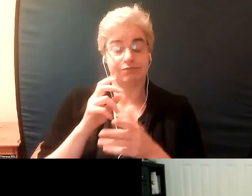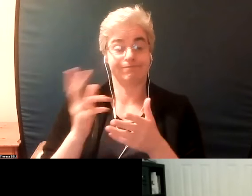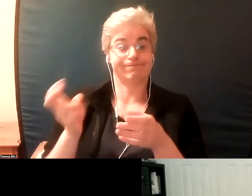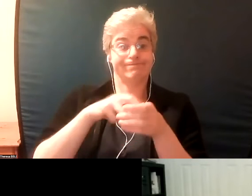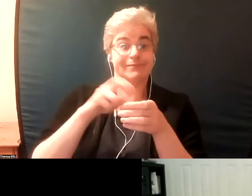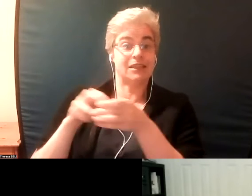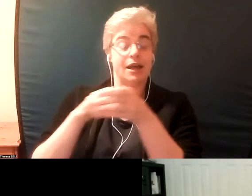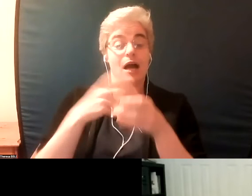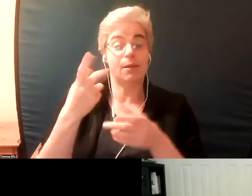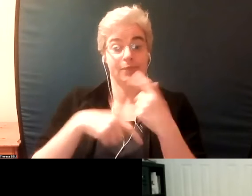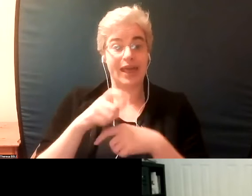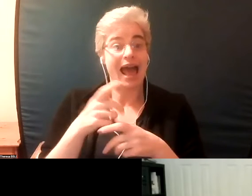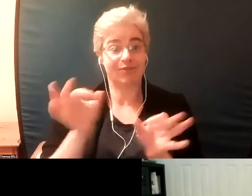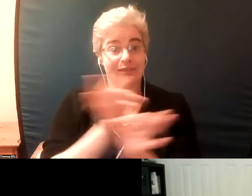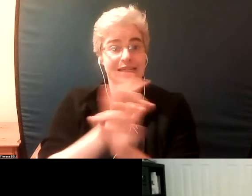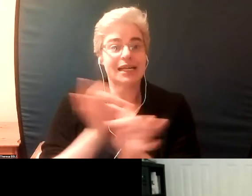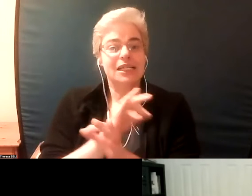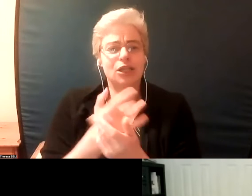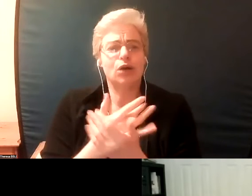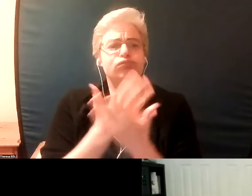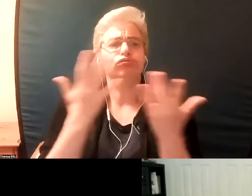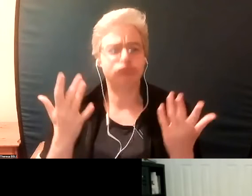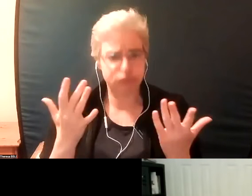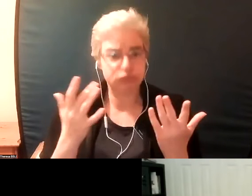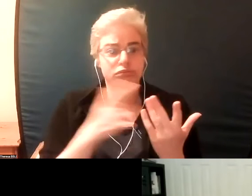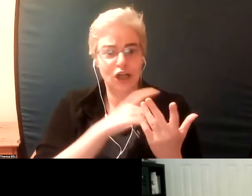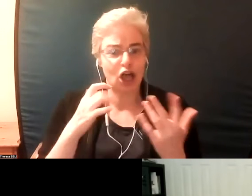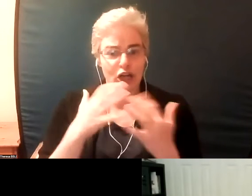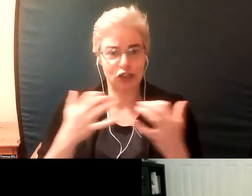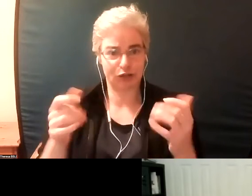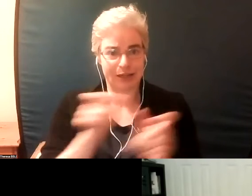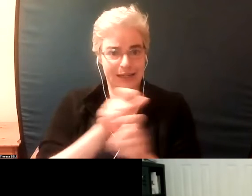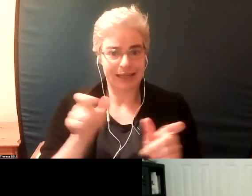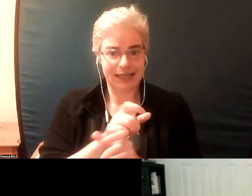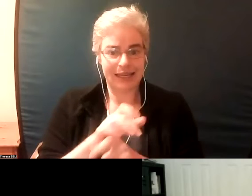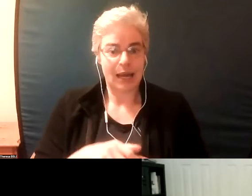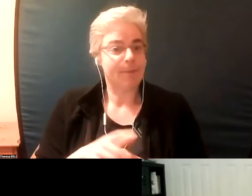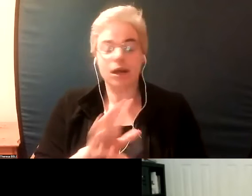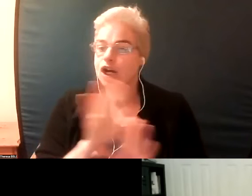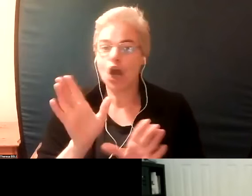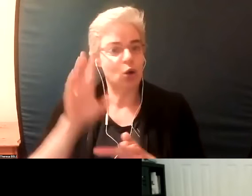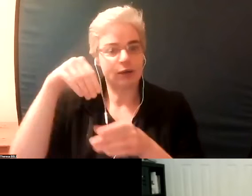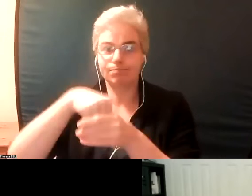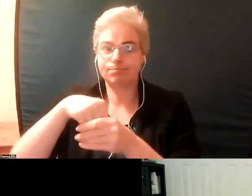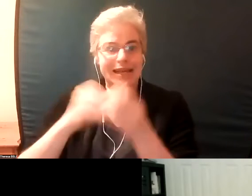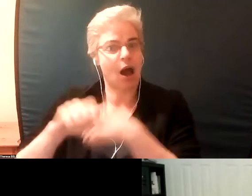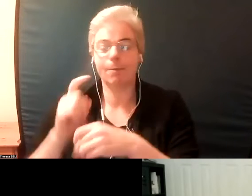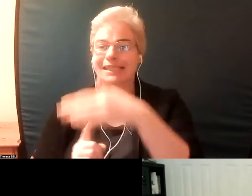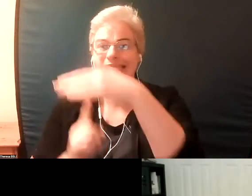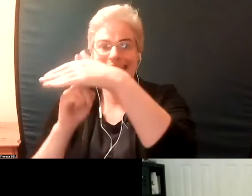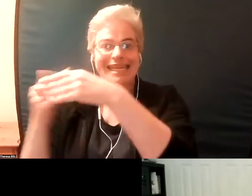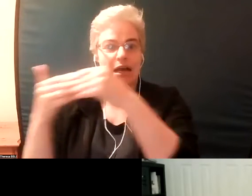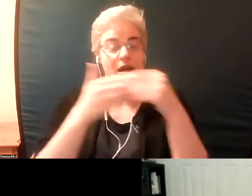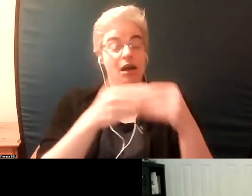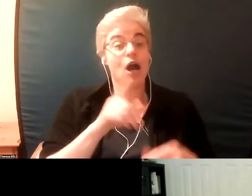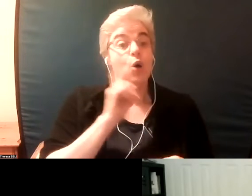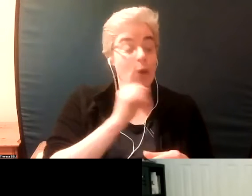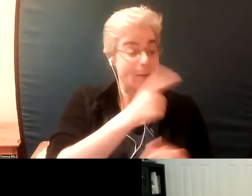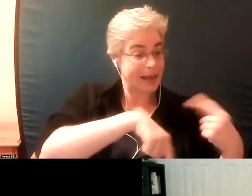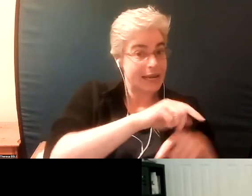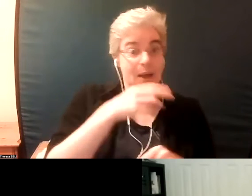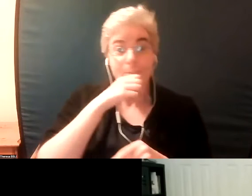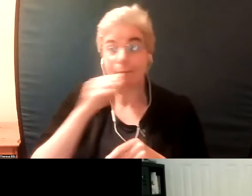is buzzing with dyslexic clergy, and none of us are part of the senior leadership. We're women and men,